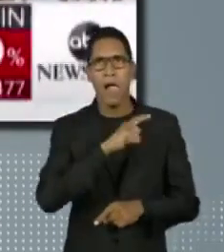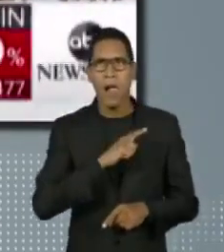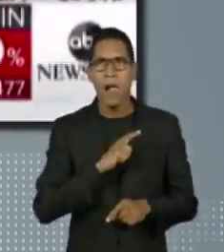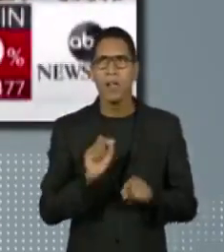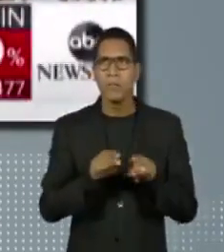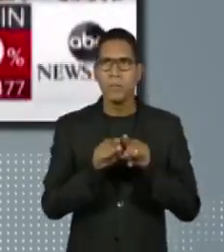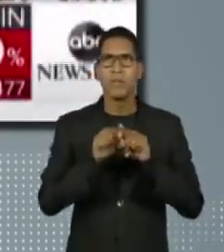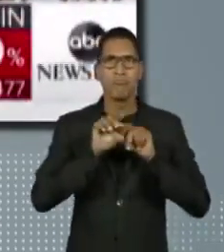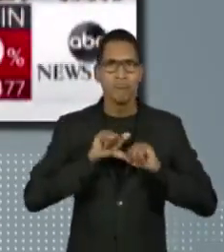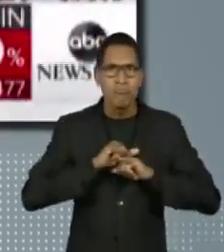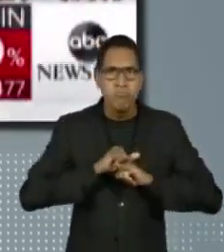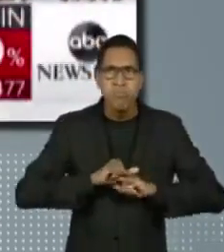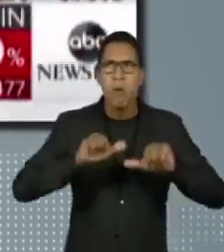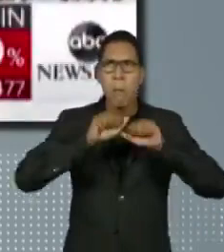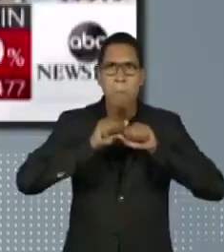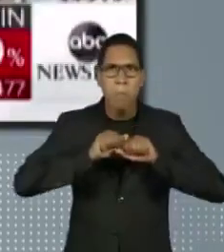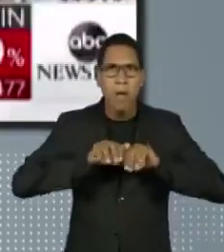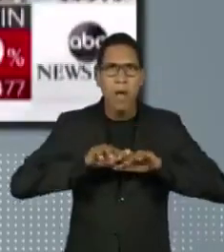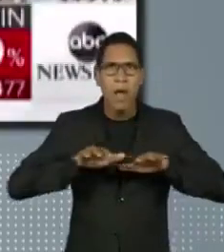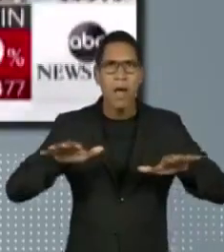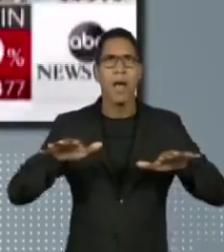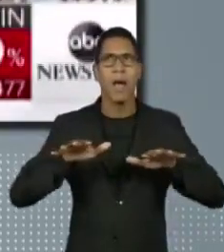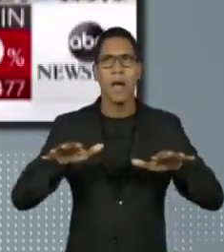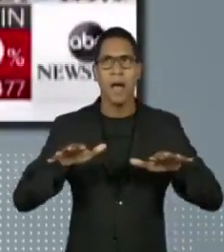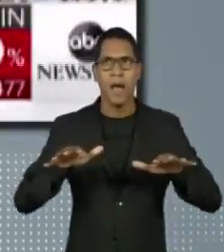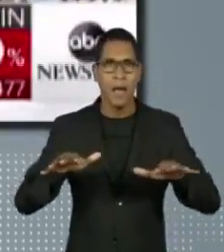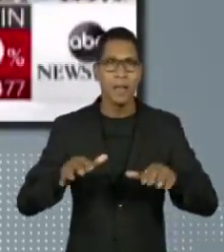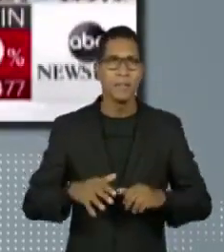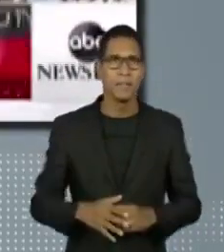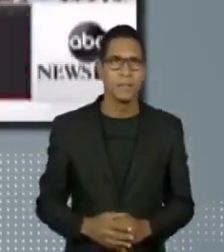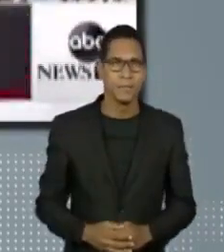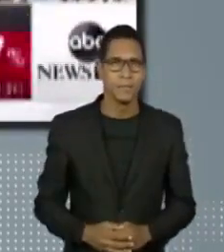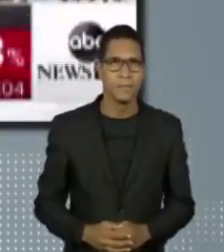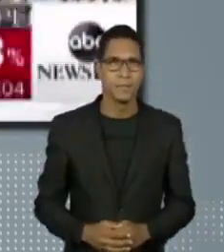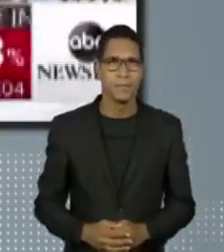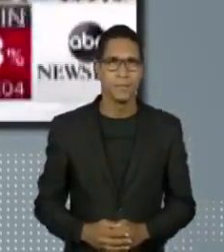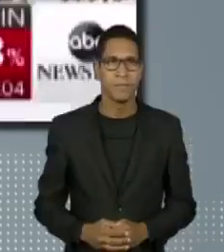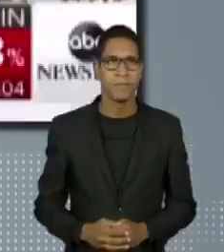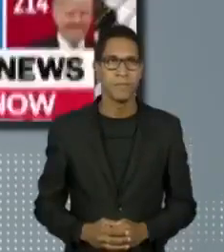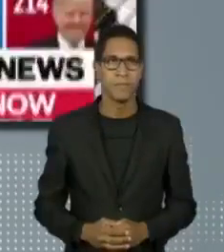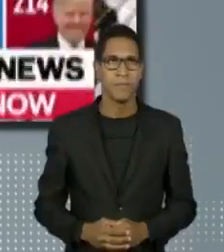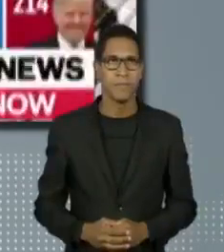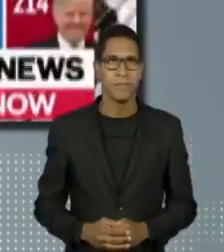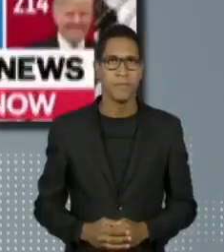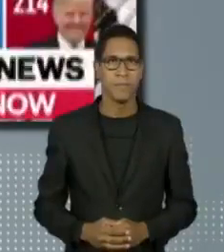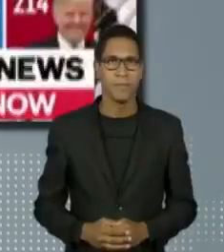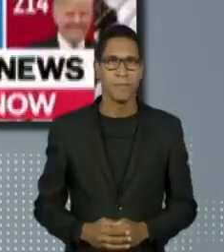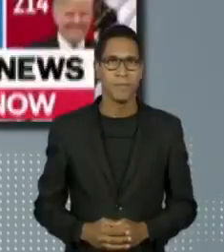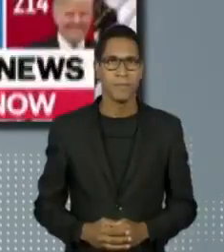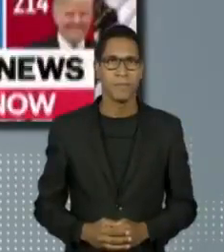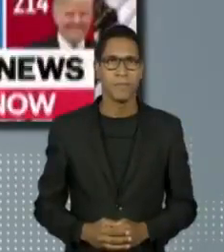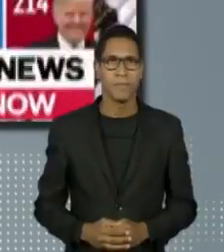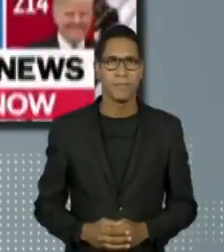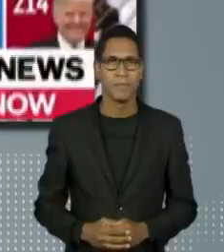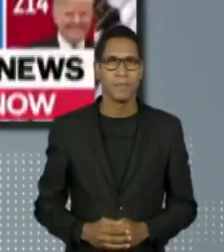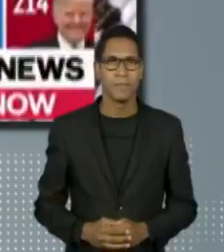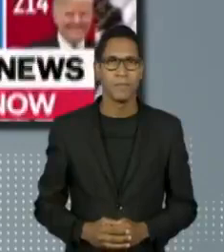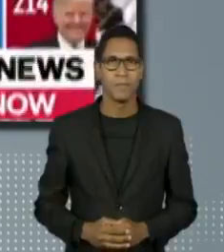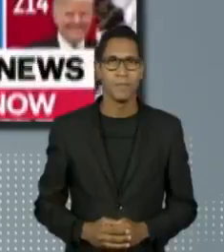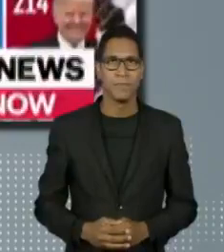he has won several states that simply have not been projected or called. All cases, they're so